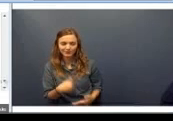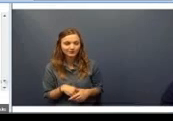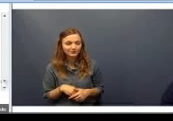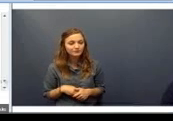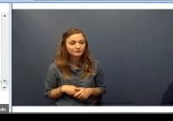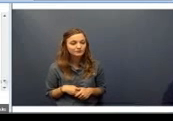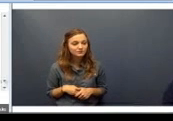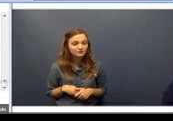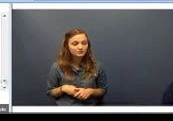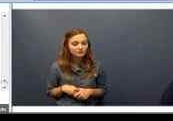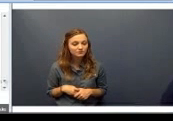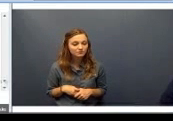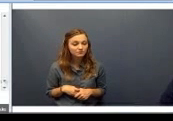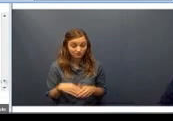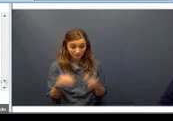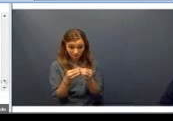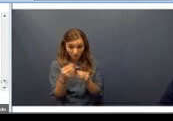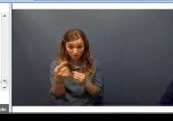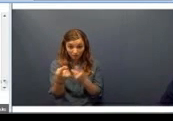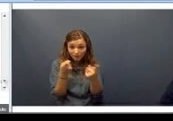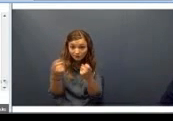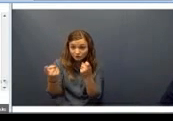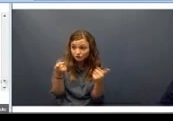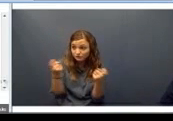And that's probably the best answer. Thank you.